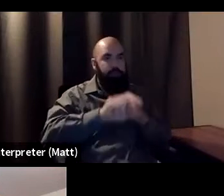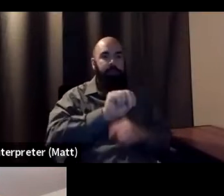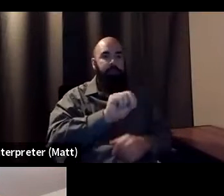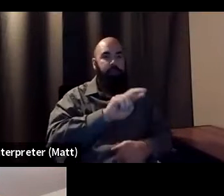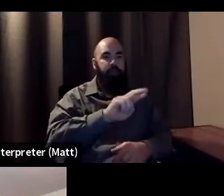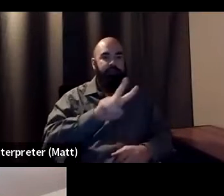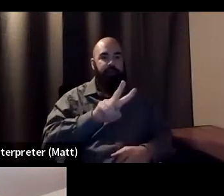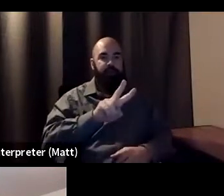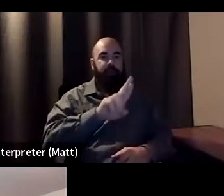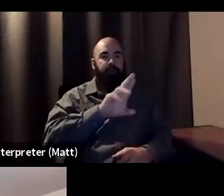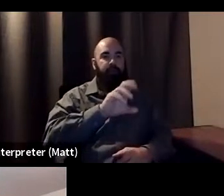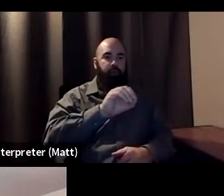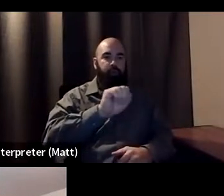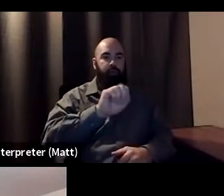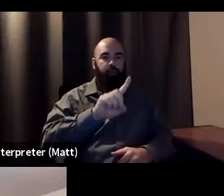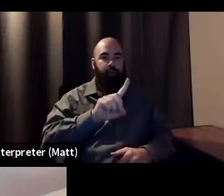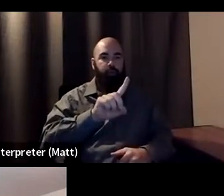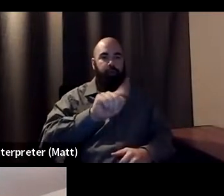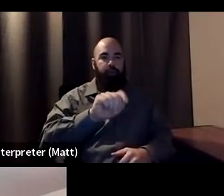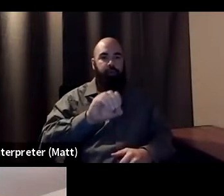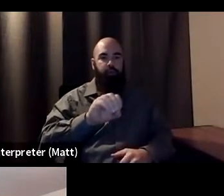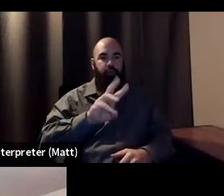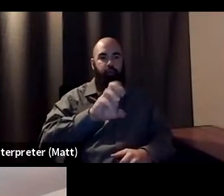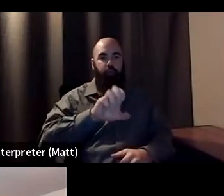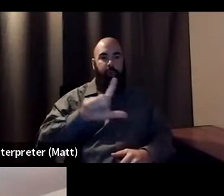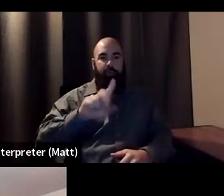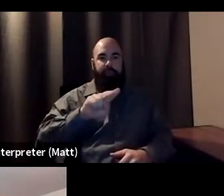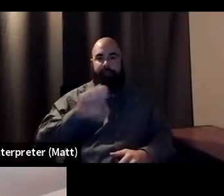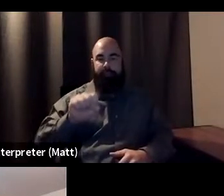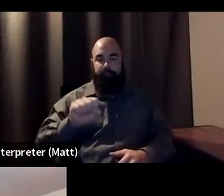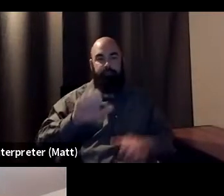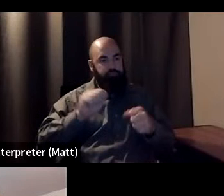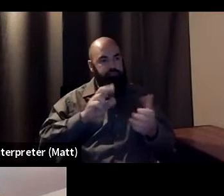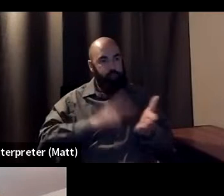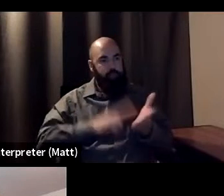website for more information about signing up. Each hour that you